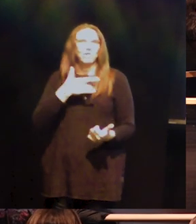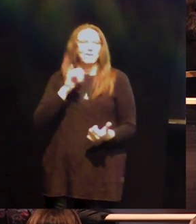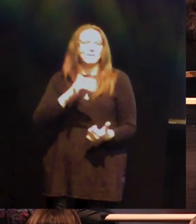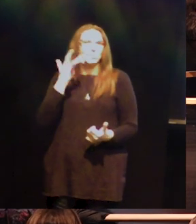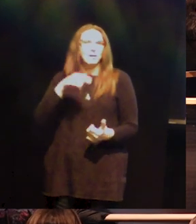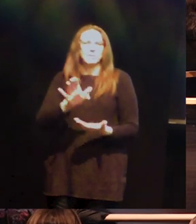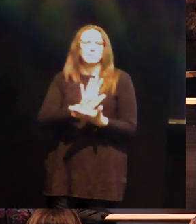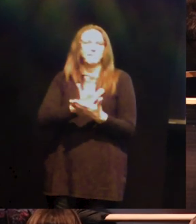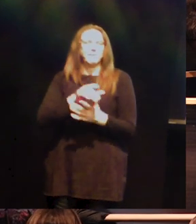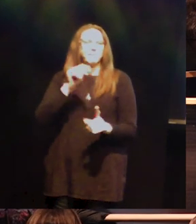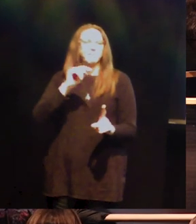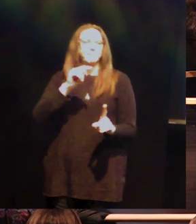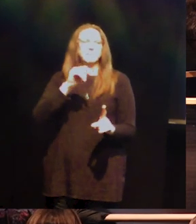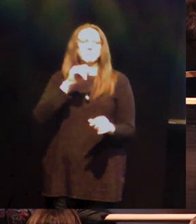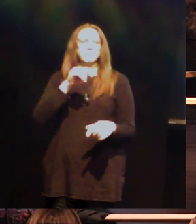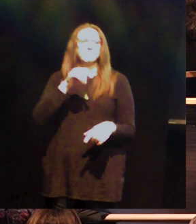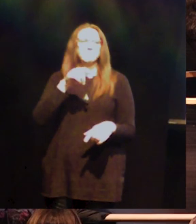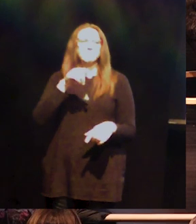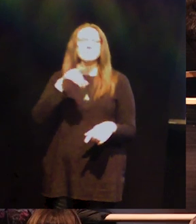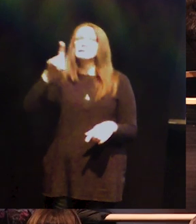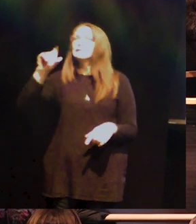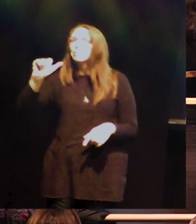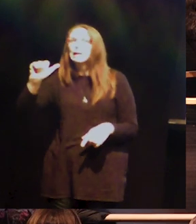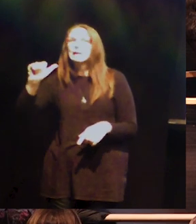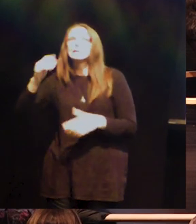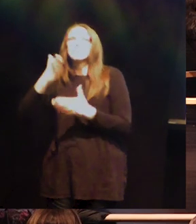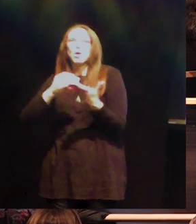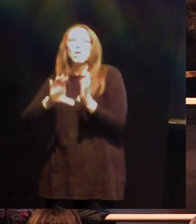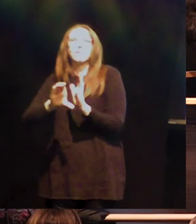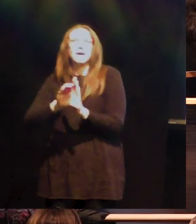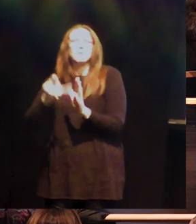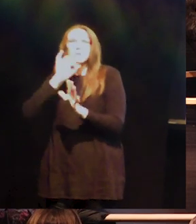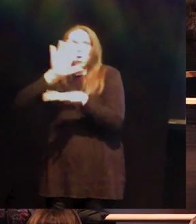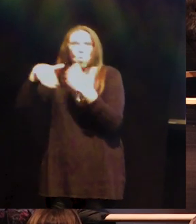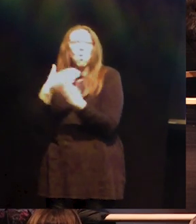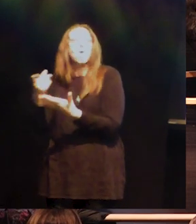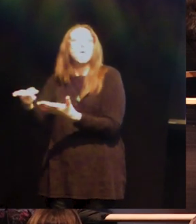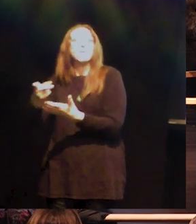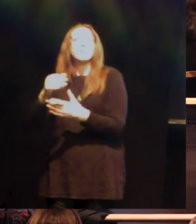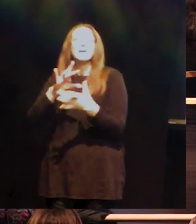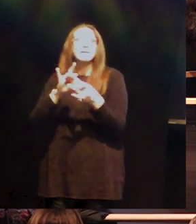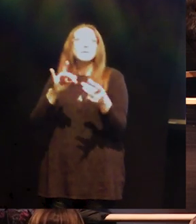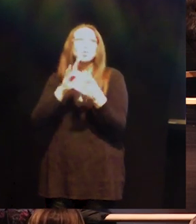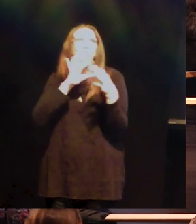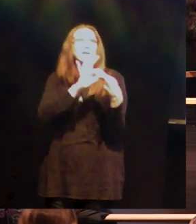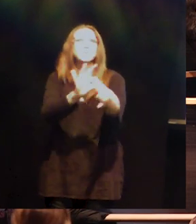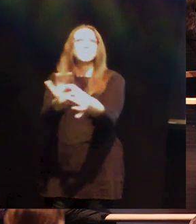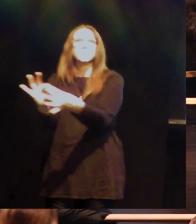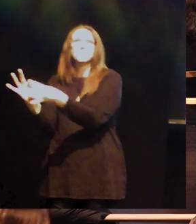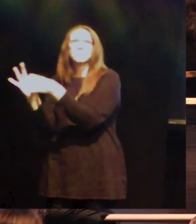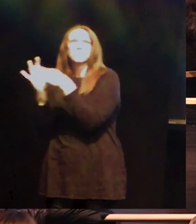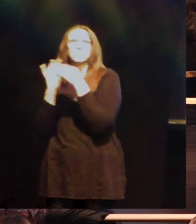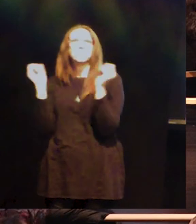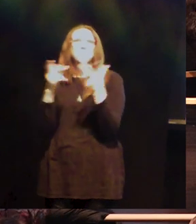is not, you know, it's not, the disability is just a part of who this character is in her world, and it's a story that speaks to everybody, you know,